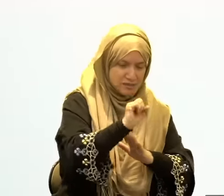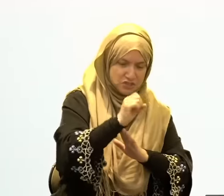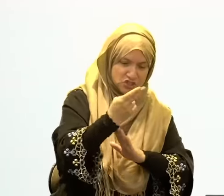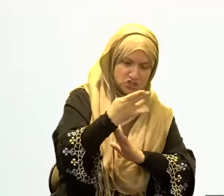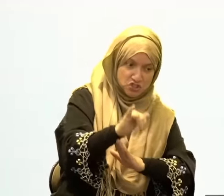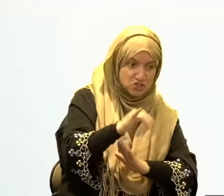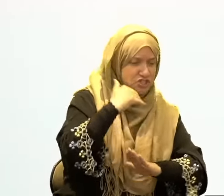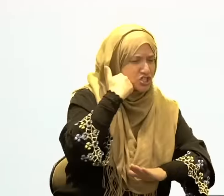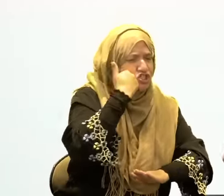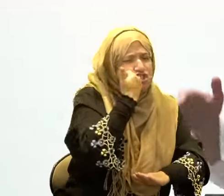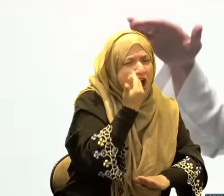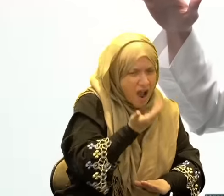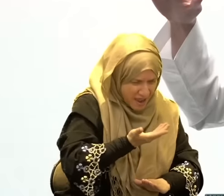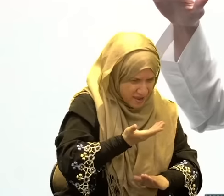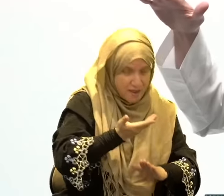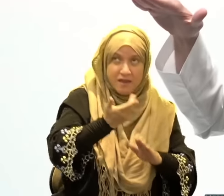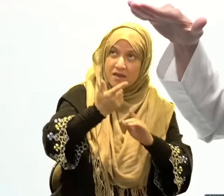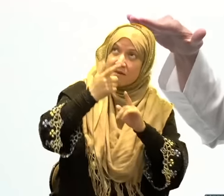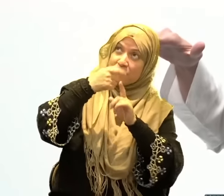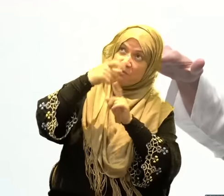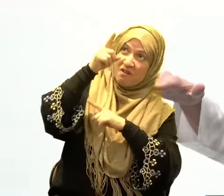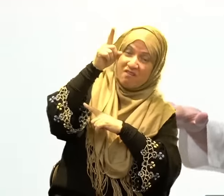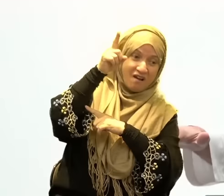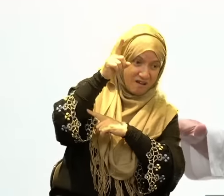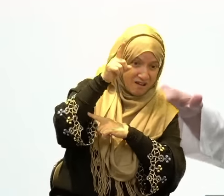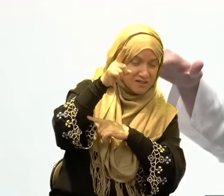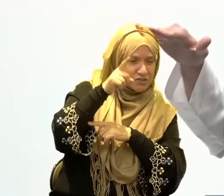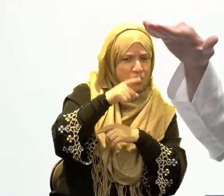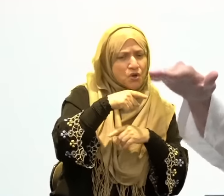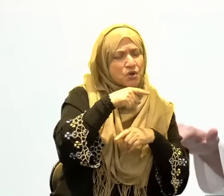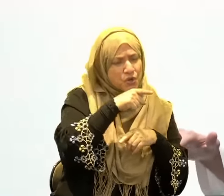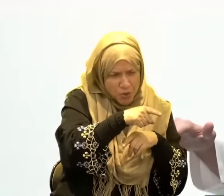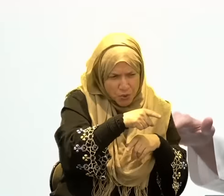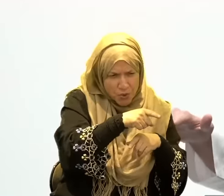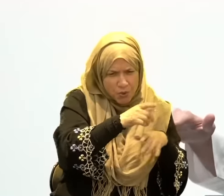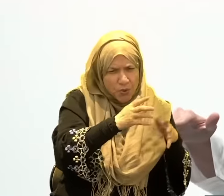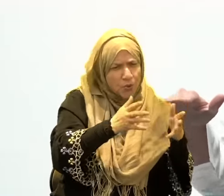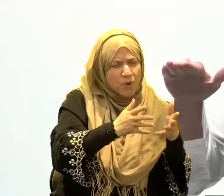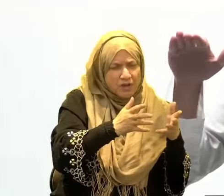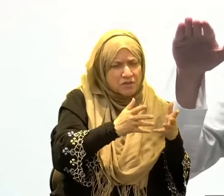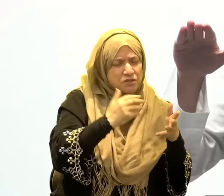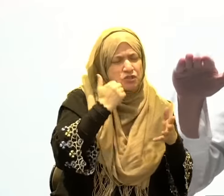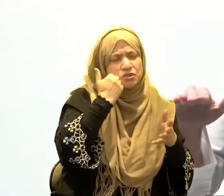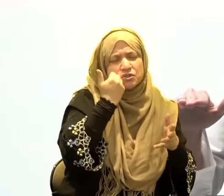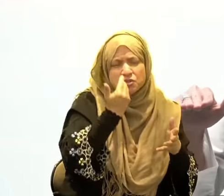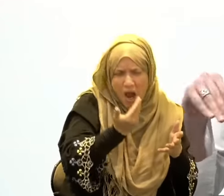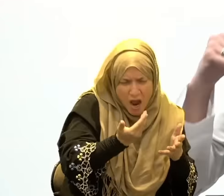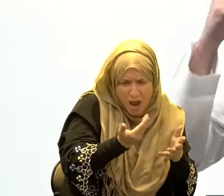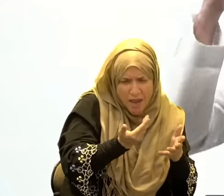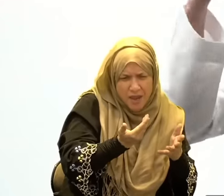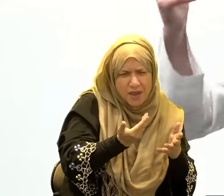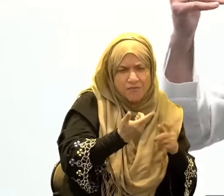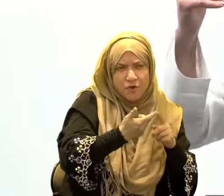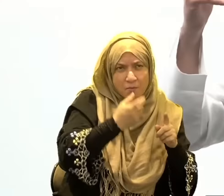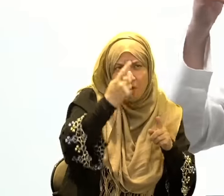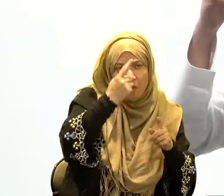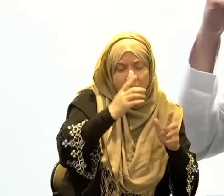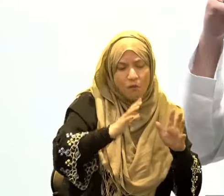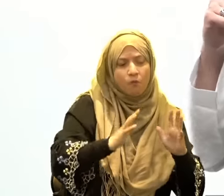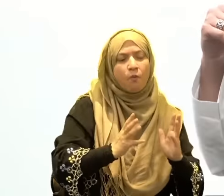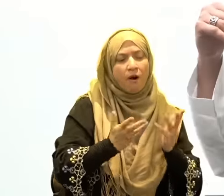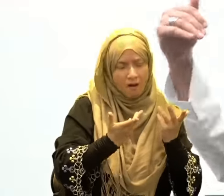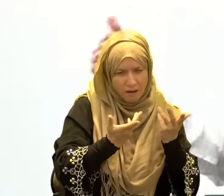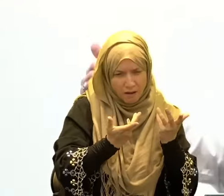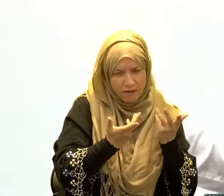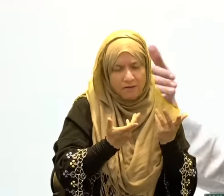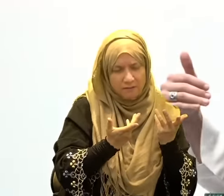you would not be able to do, no matter what the status of that person is. If that person is wicked, if that person is righteous, if that